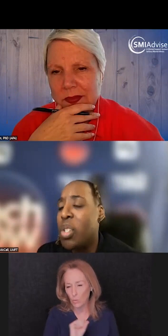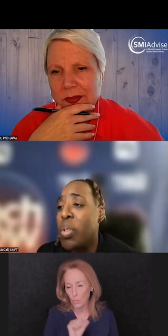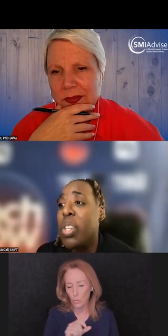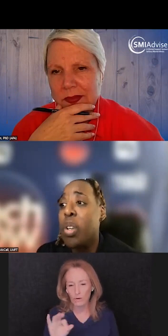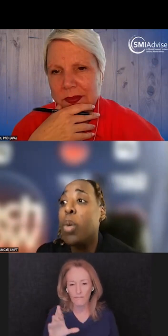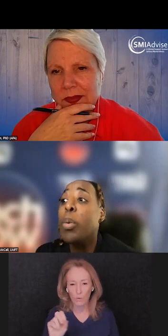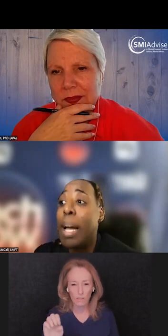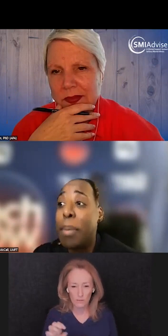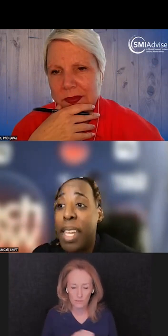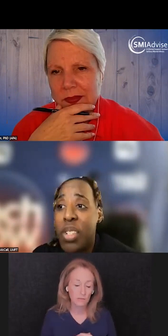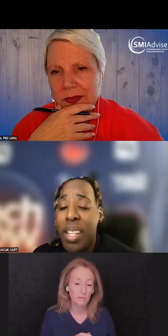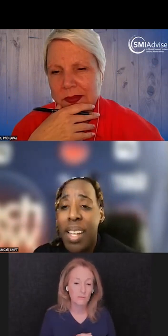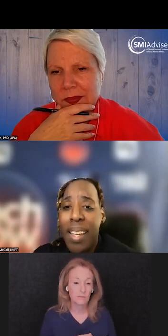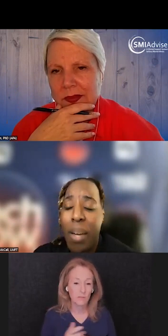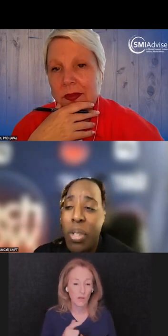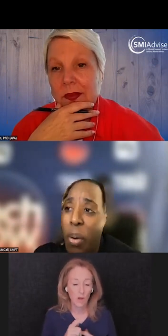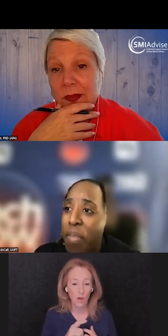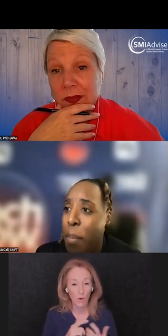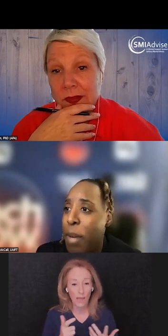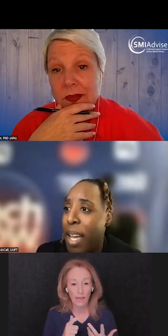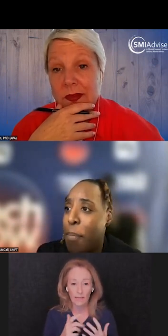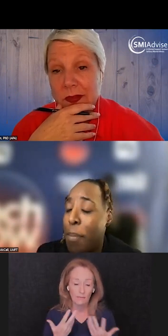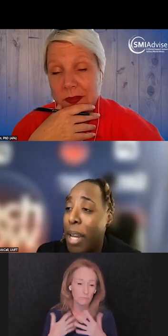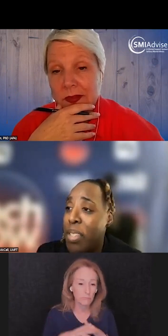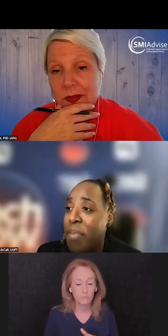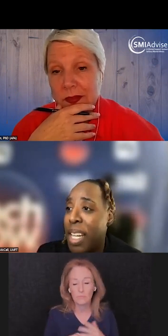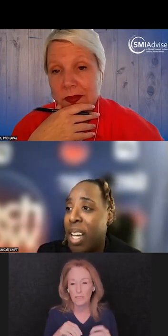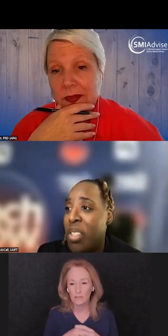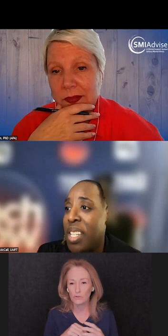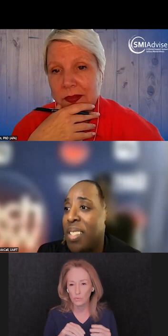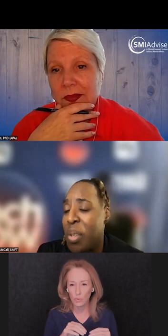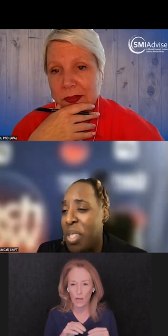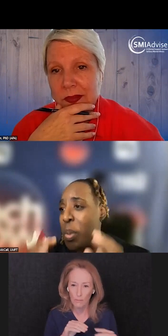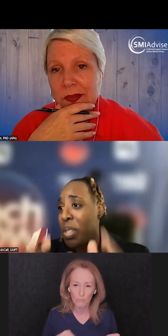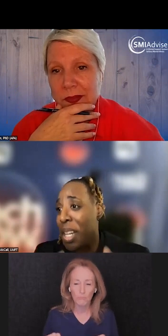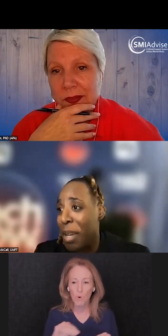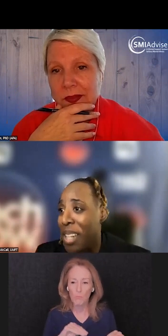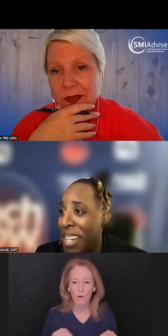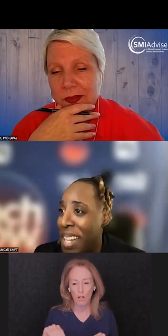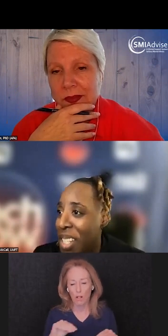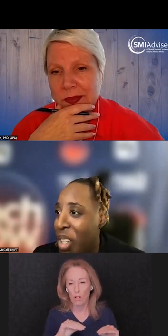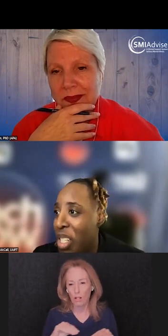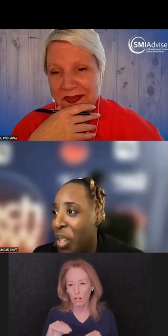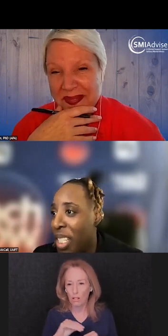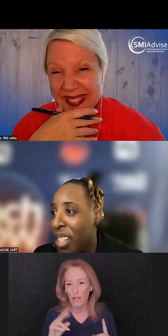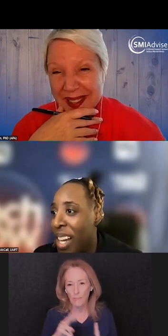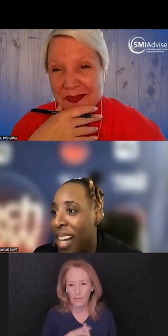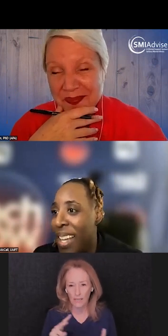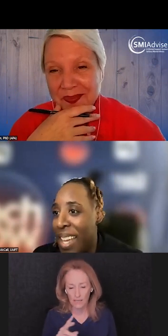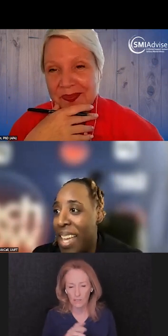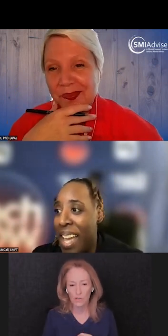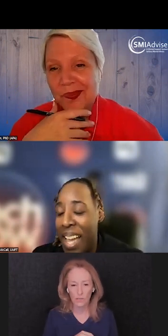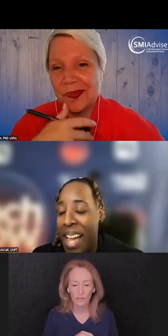integrates into a secure mobile application that was co-developed by Microsoft Technologies. And so since we were talking about technology